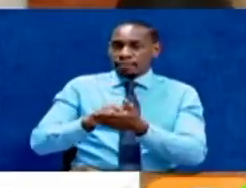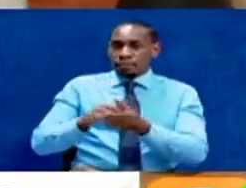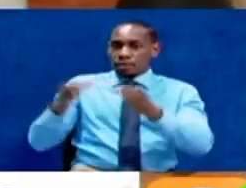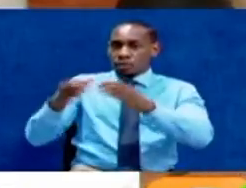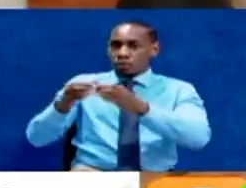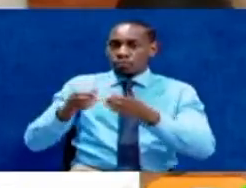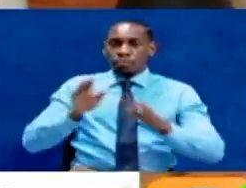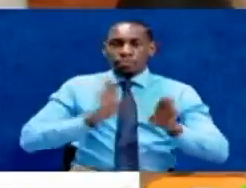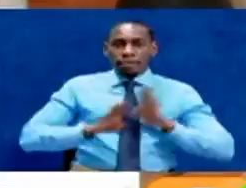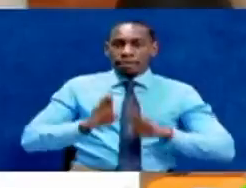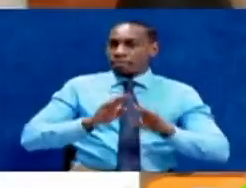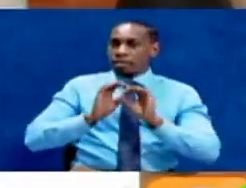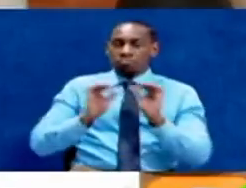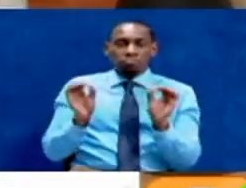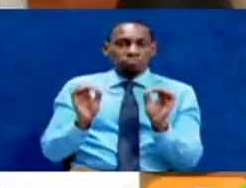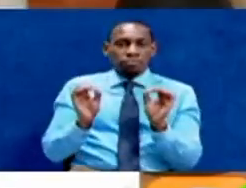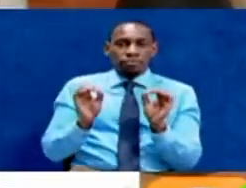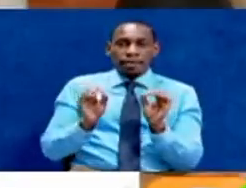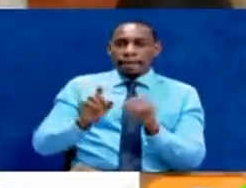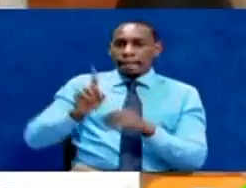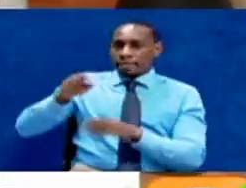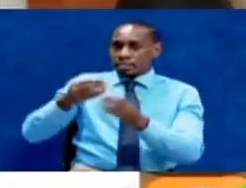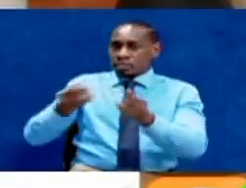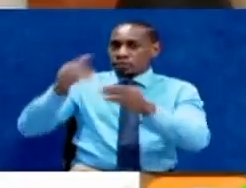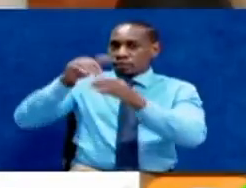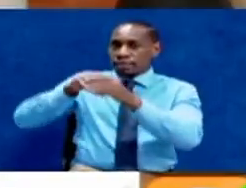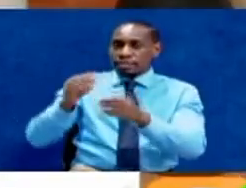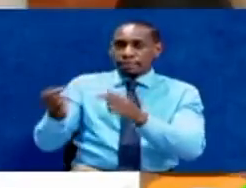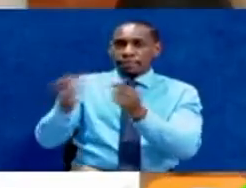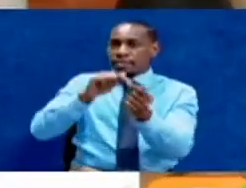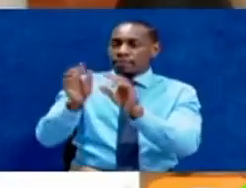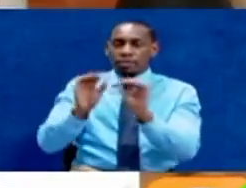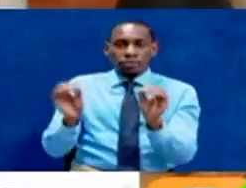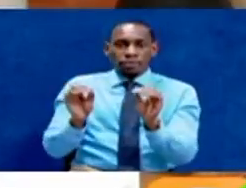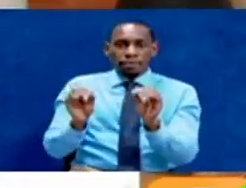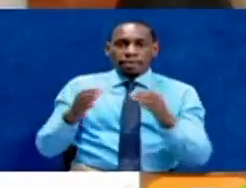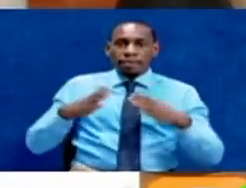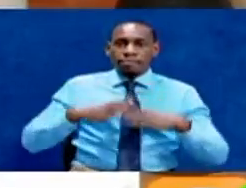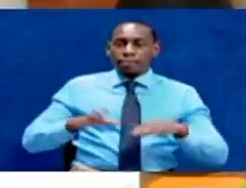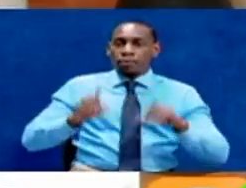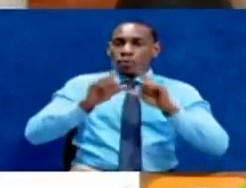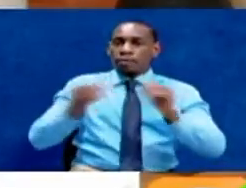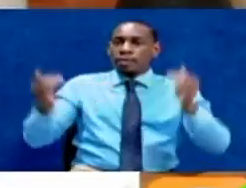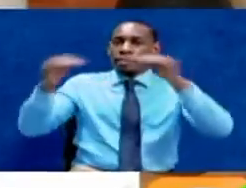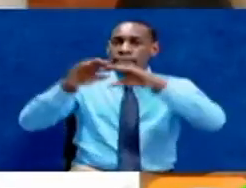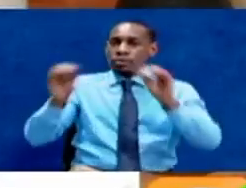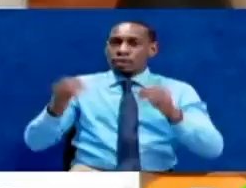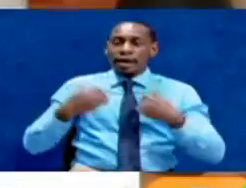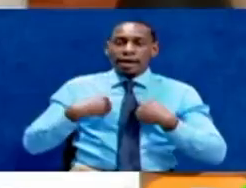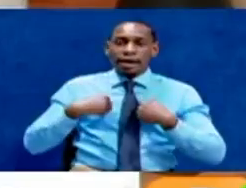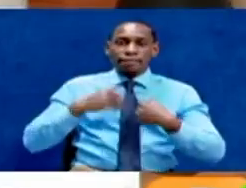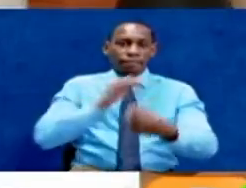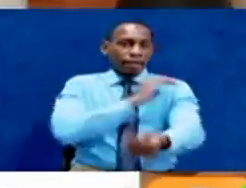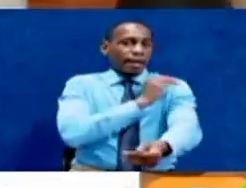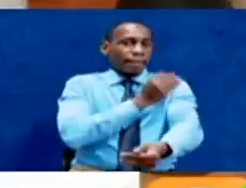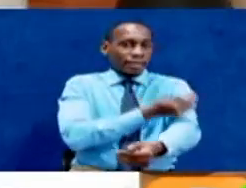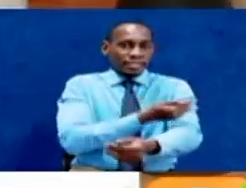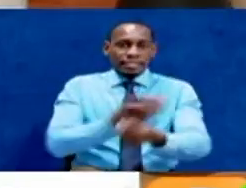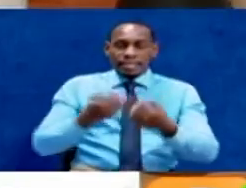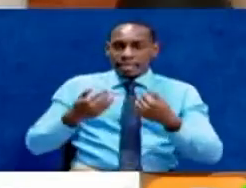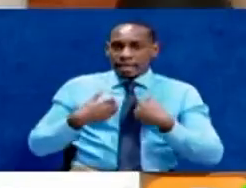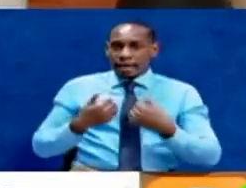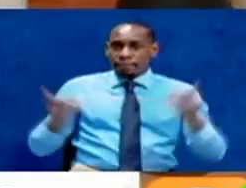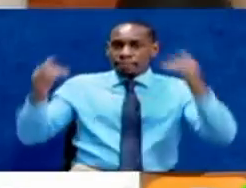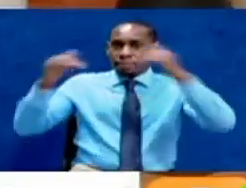indiscipline, because we're supposed to do this internally. We're not supposed to be fighting. And when I hear people saying we are not meeting, we have the capacity to caucus. We have the capacity to